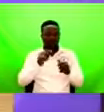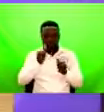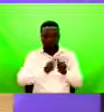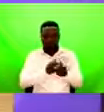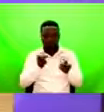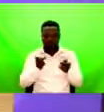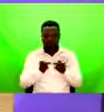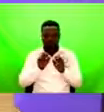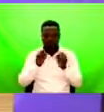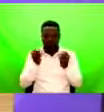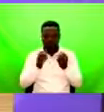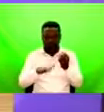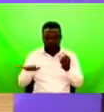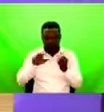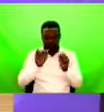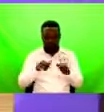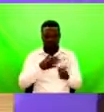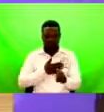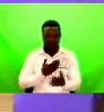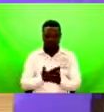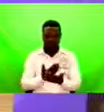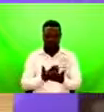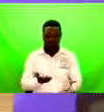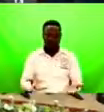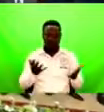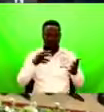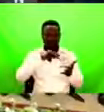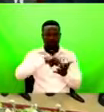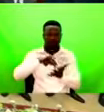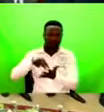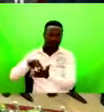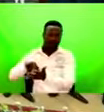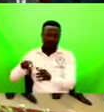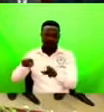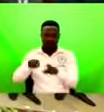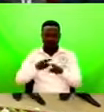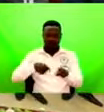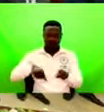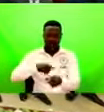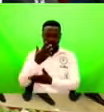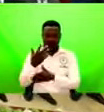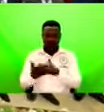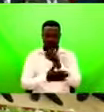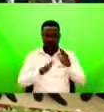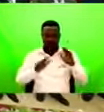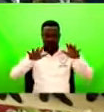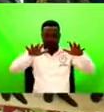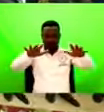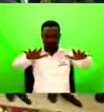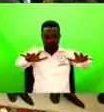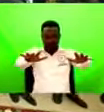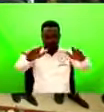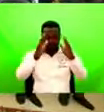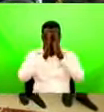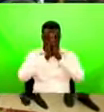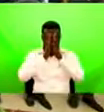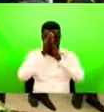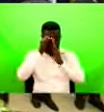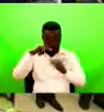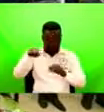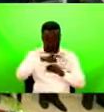I respectfully ask that we stand to our feet as we stretch up our hands in prayer,